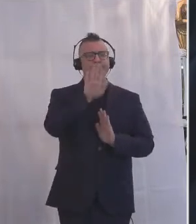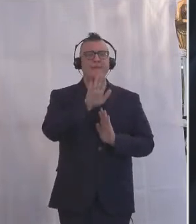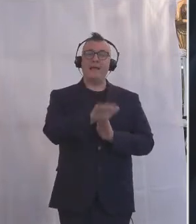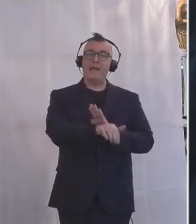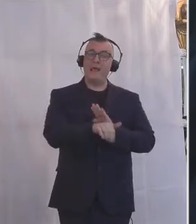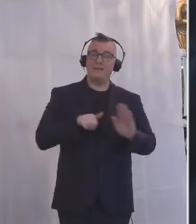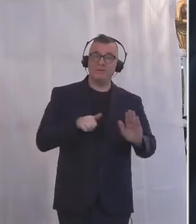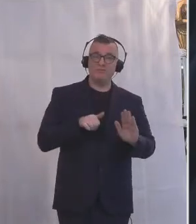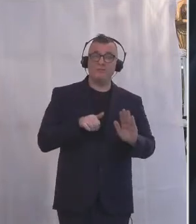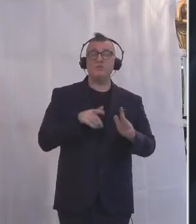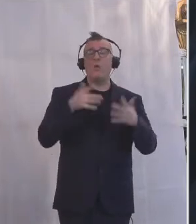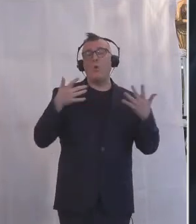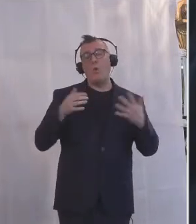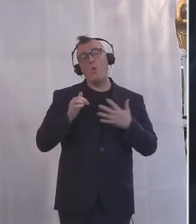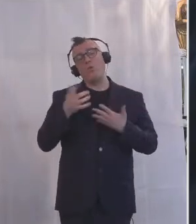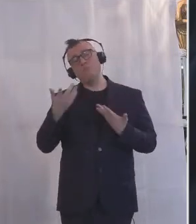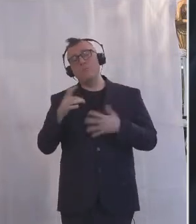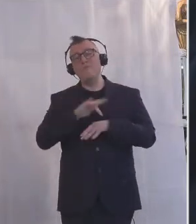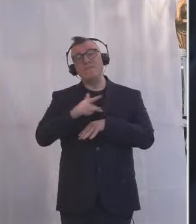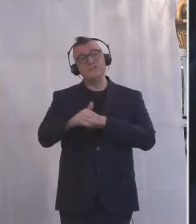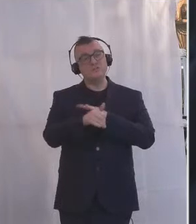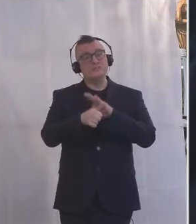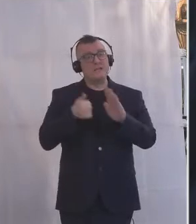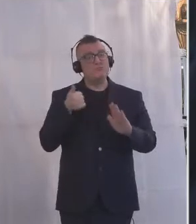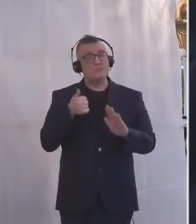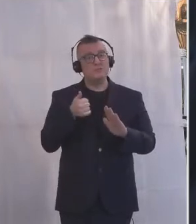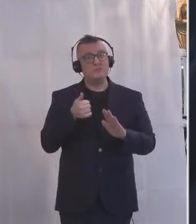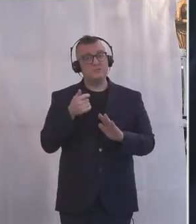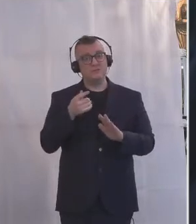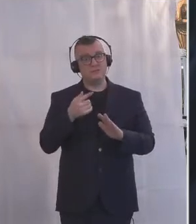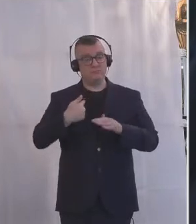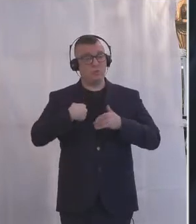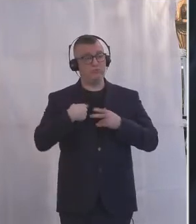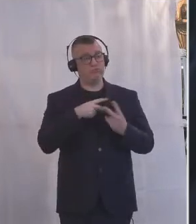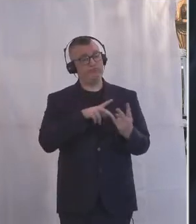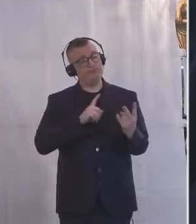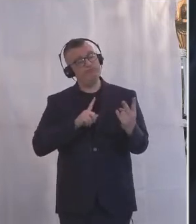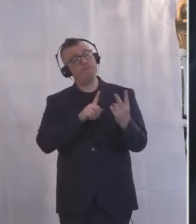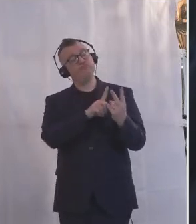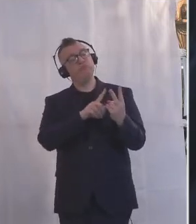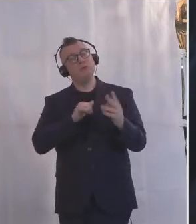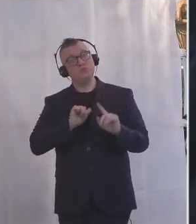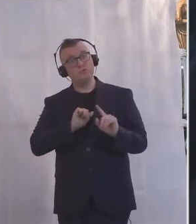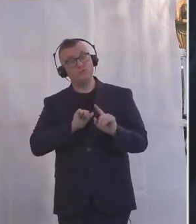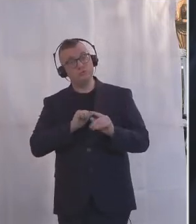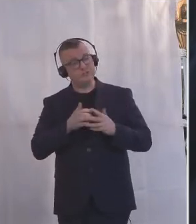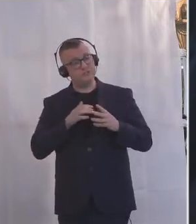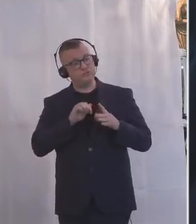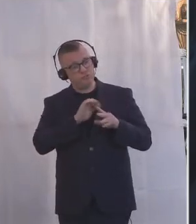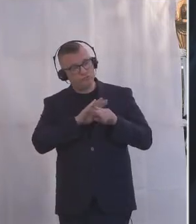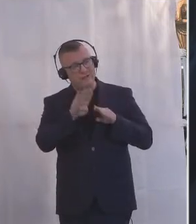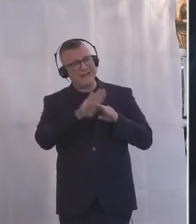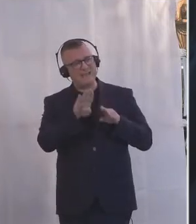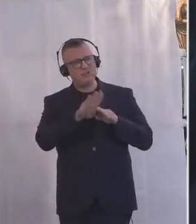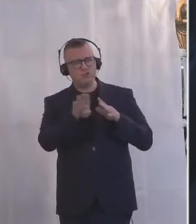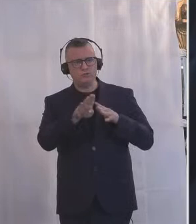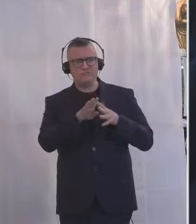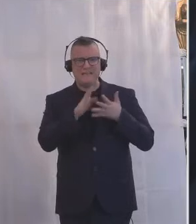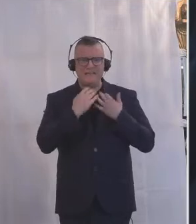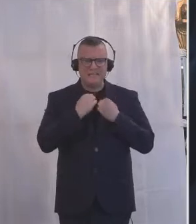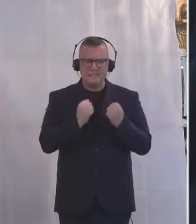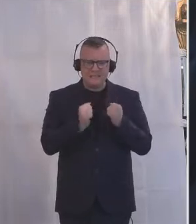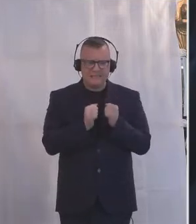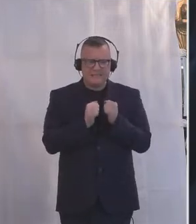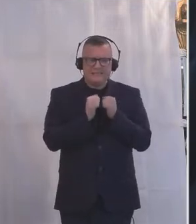professional experience. And we train them to really lean into their expertise and